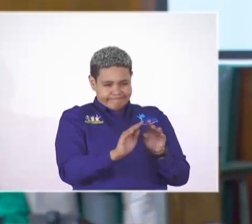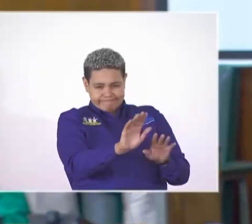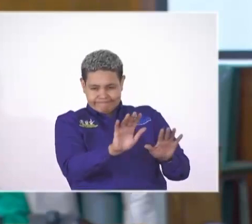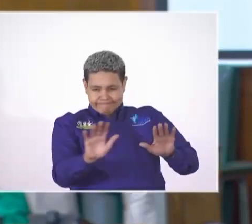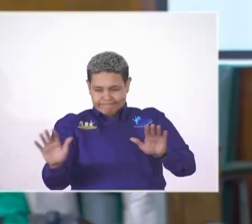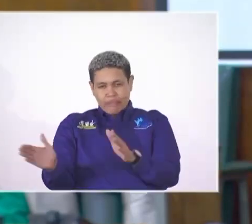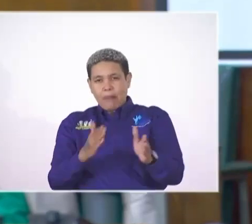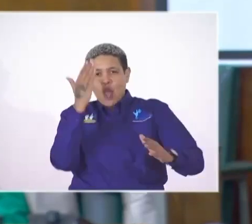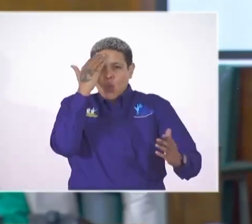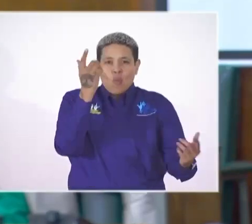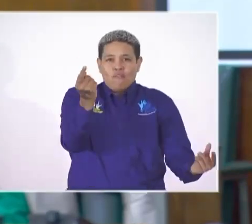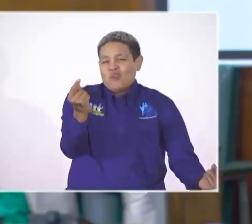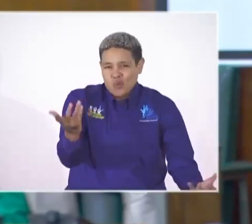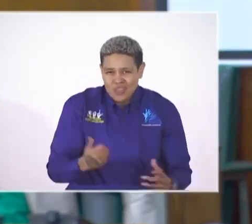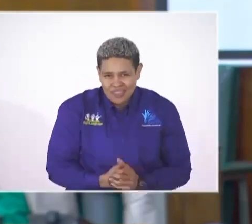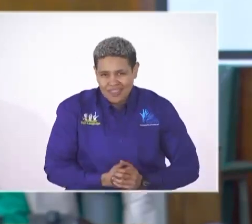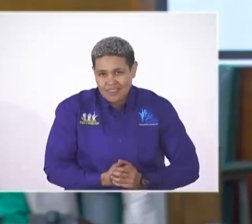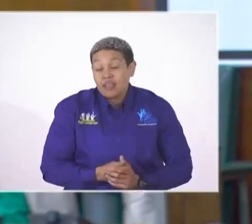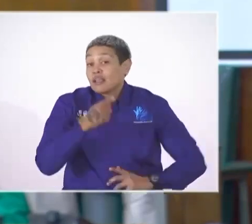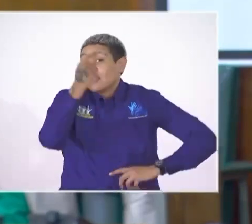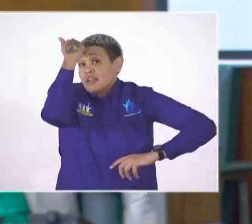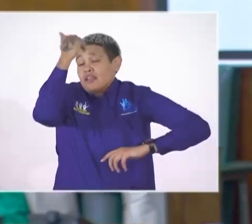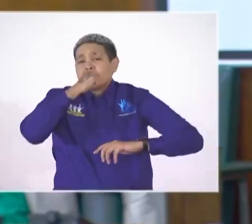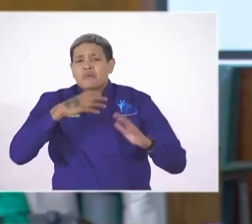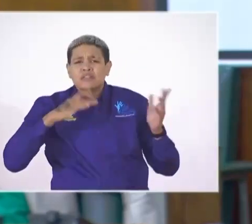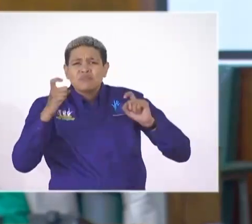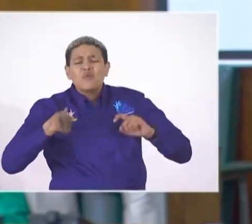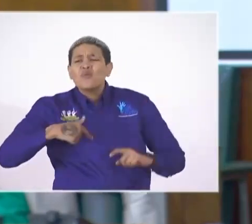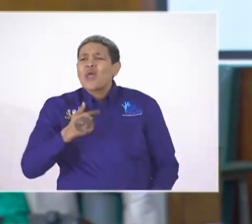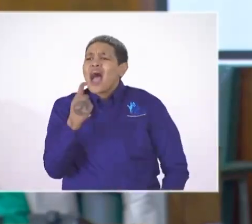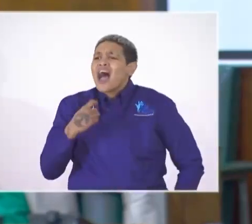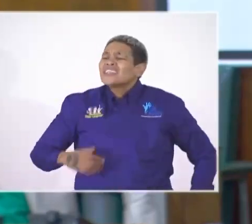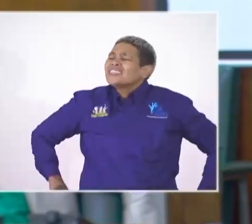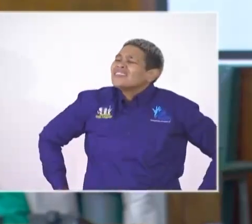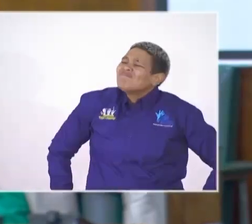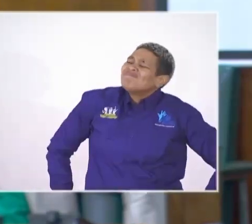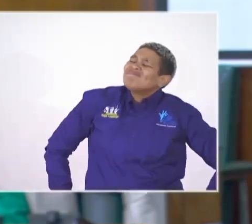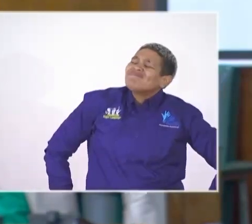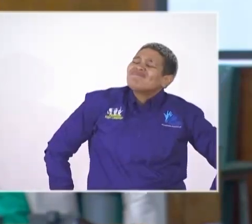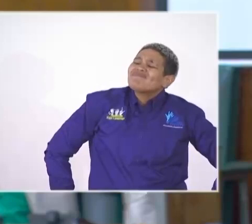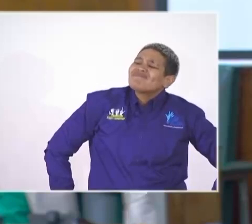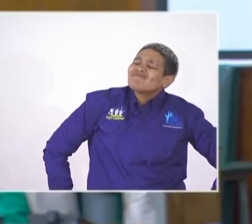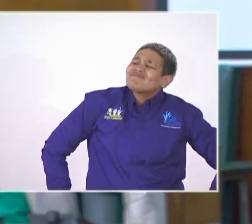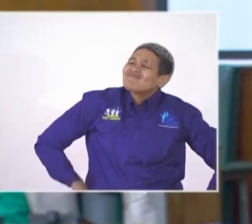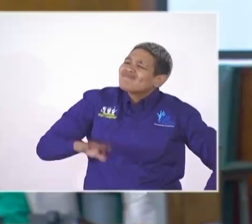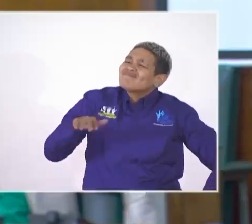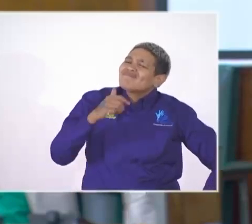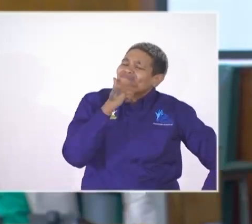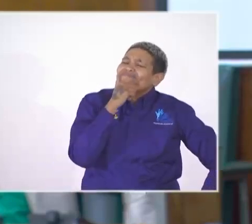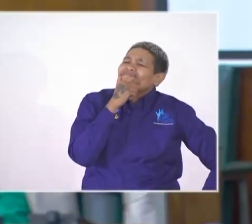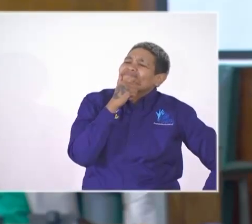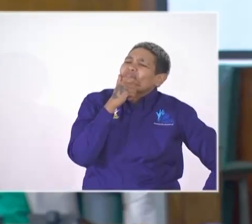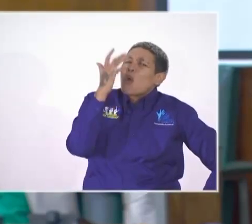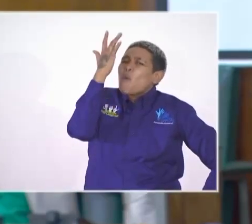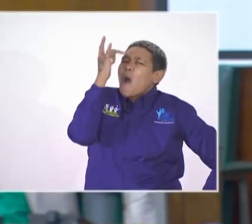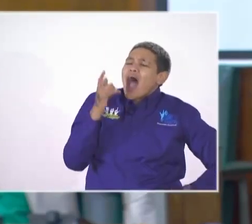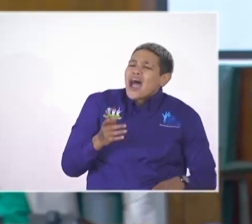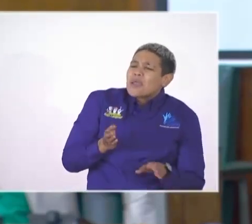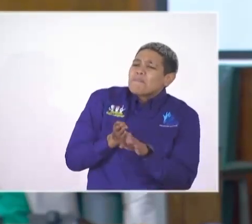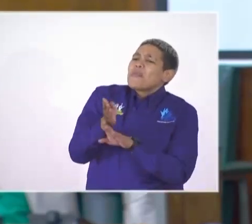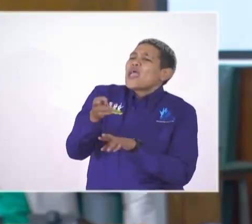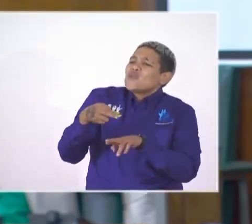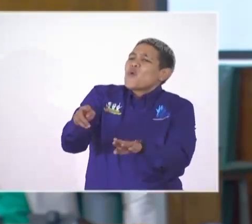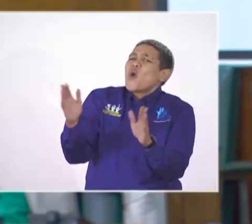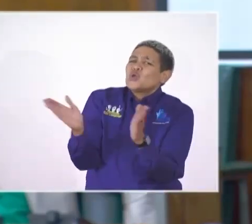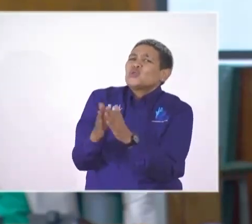You know, Madam Speaker, we ask ourselves, why would we allow the main street of a town to